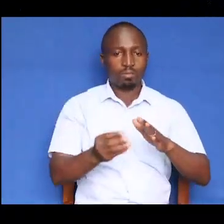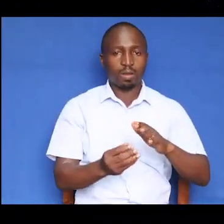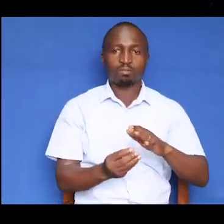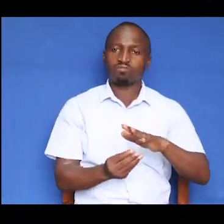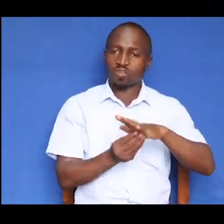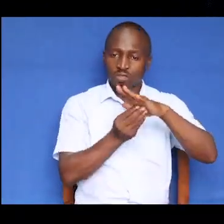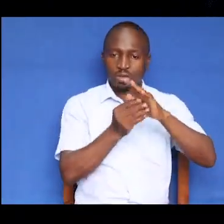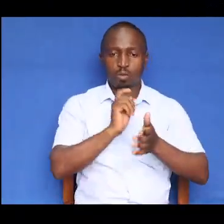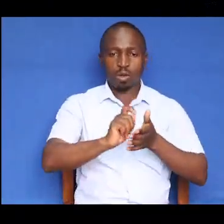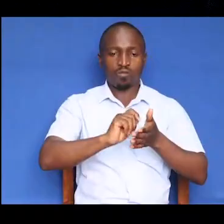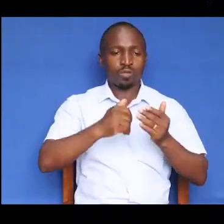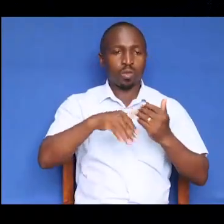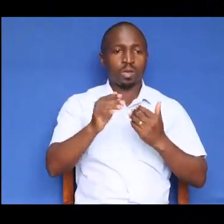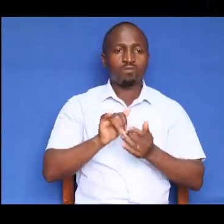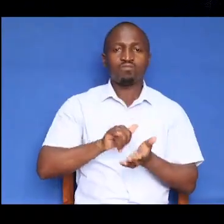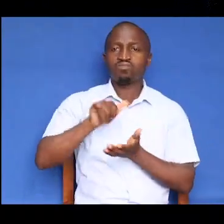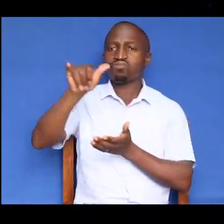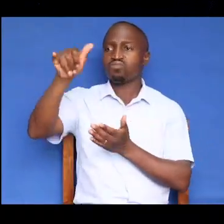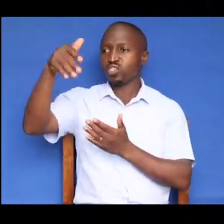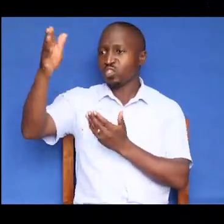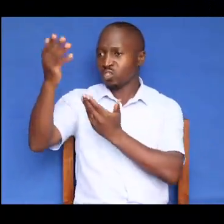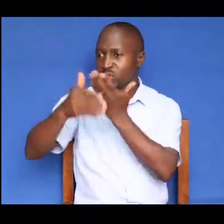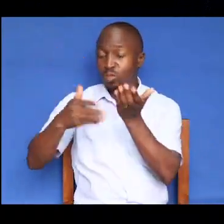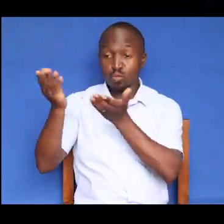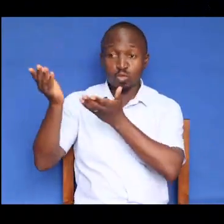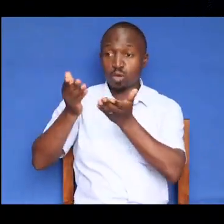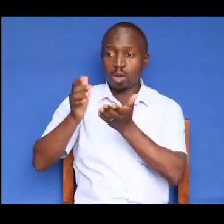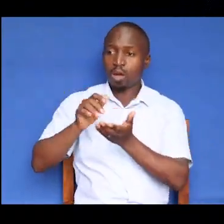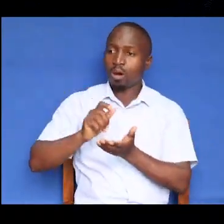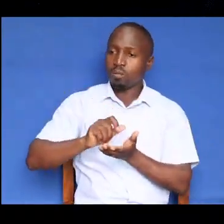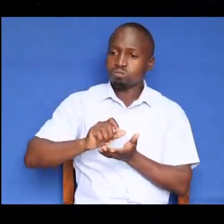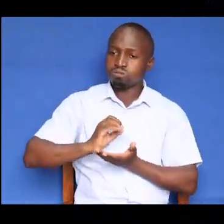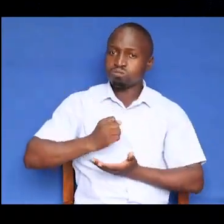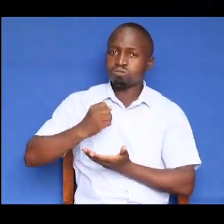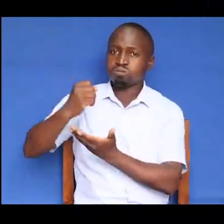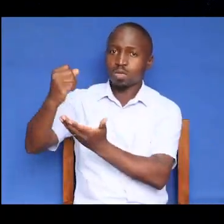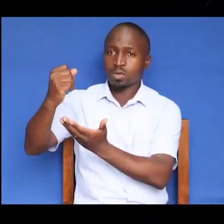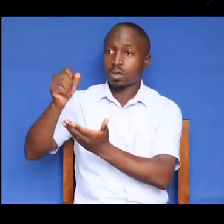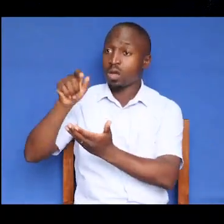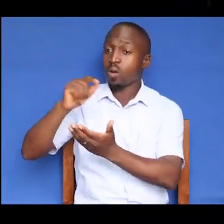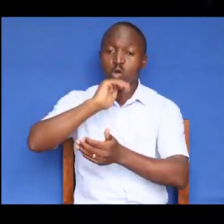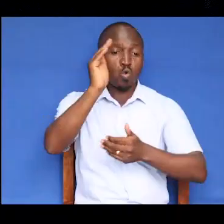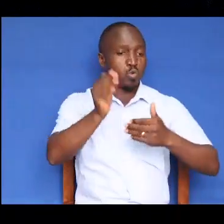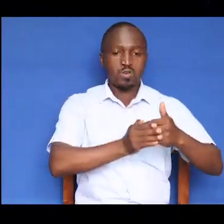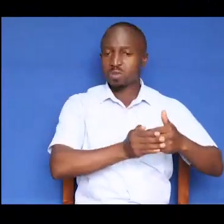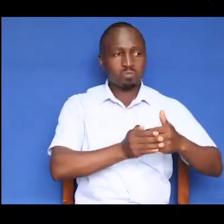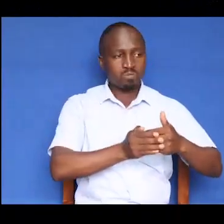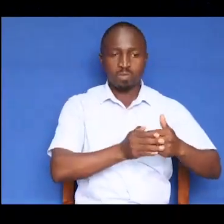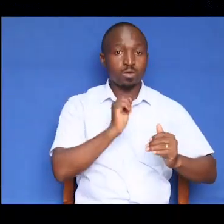abroad without any return to government. Is also a transfer payment. That's why transfer payment is